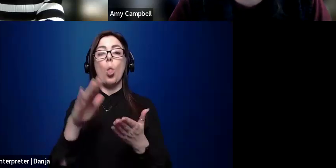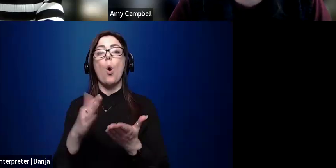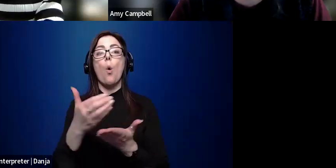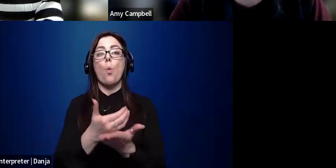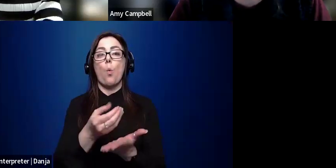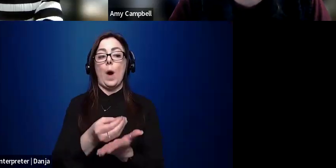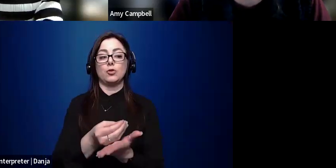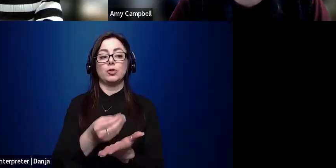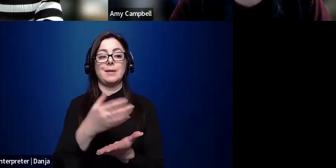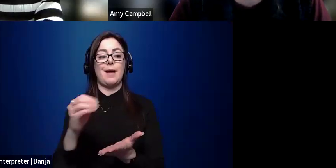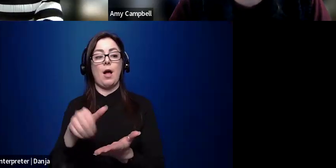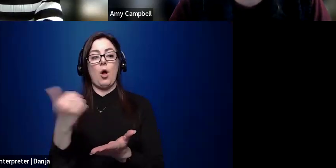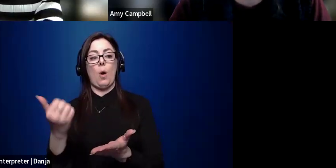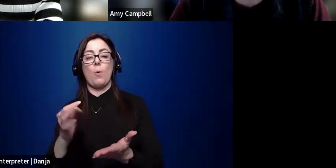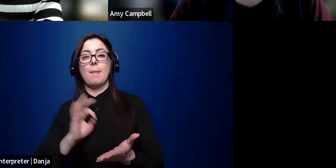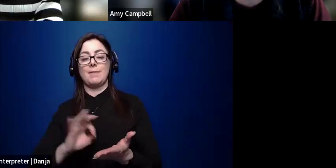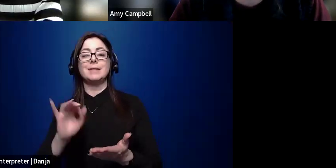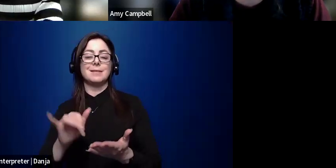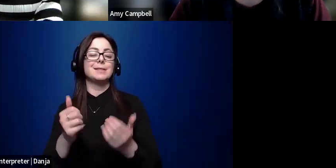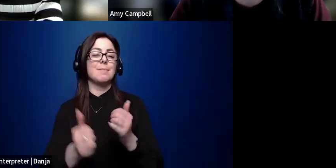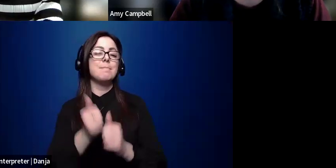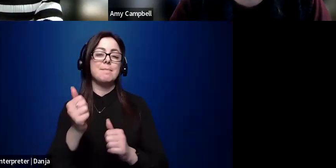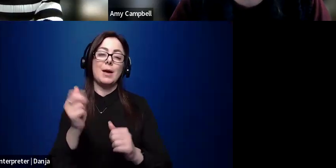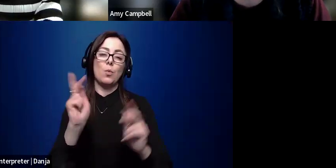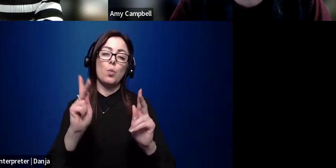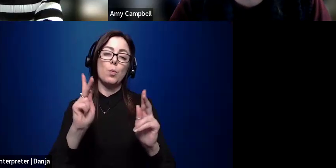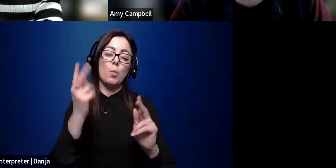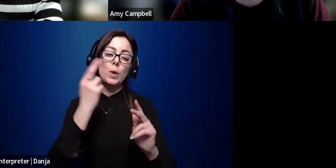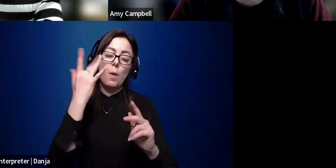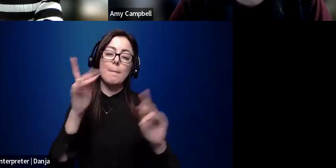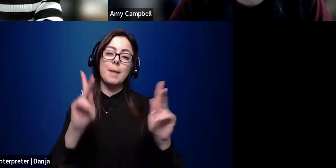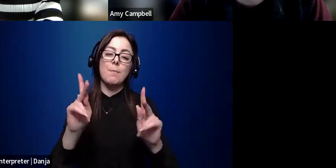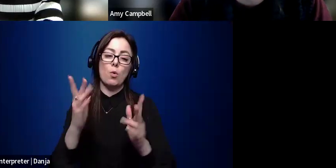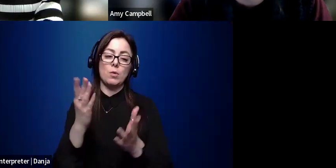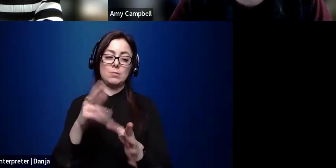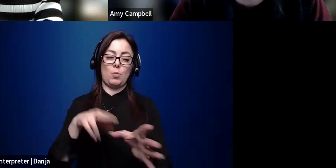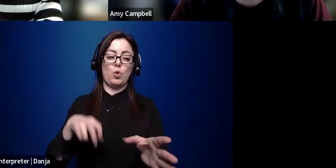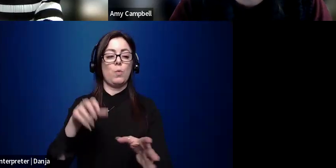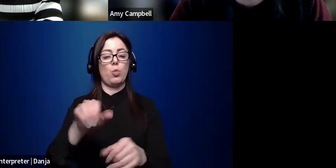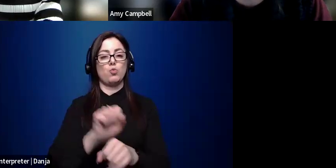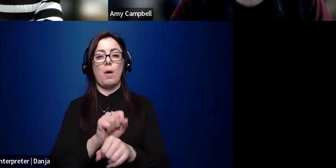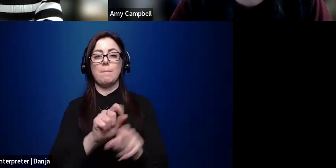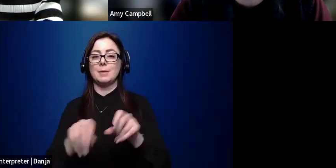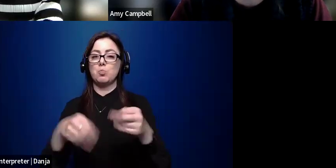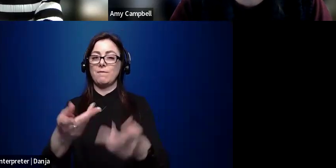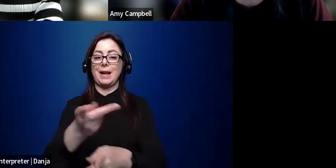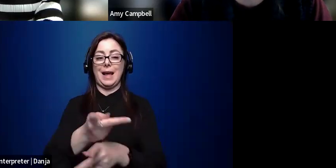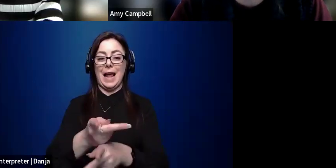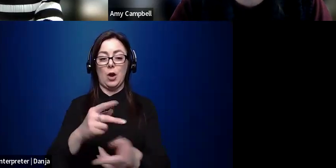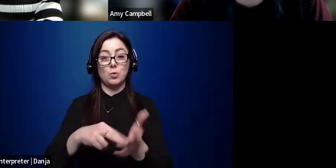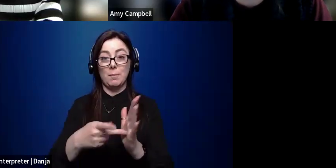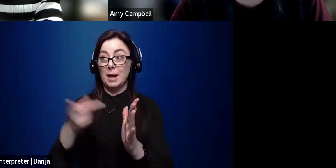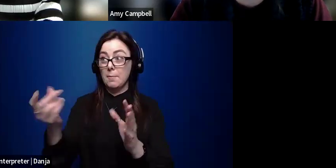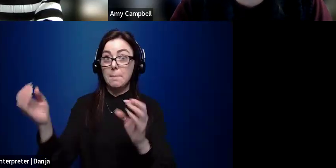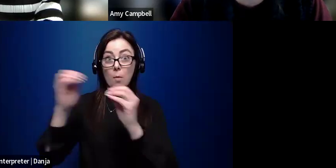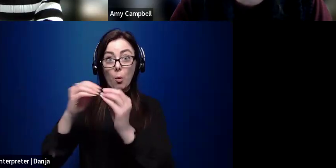So any other pressure we have on people that are providing the services means less access for